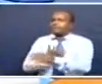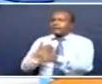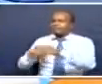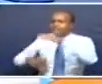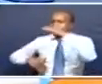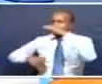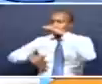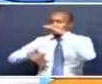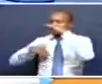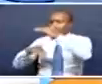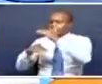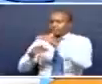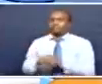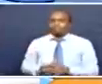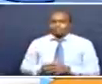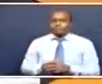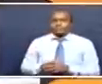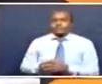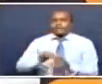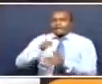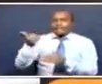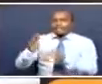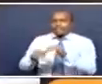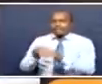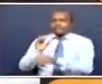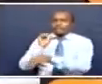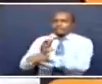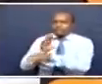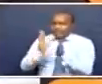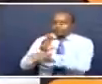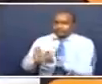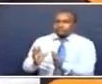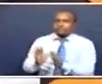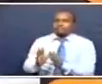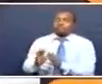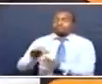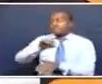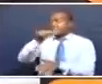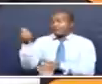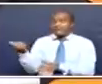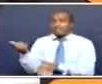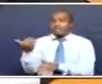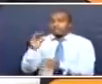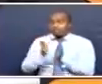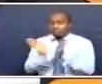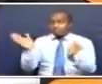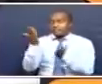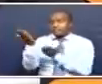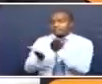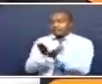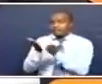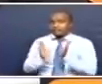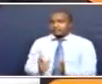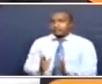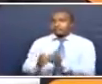apart from the personal staff and advisors a county governor has, the rest of public servants, if